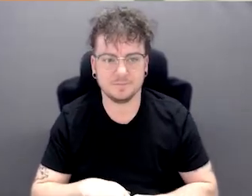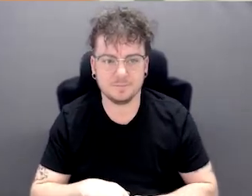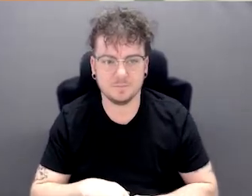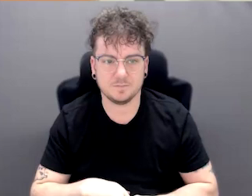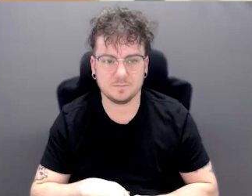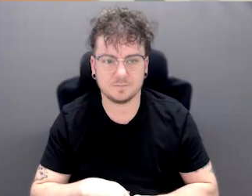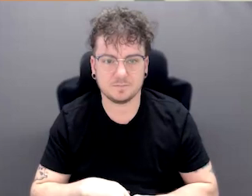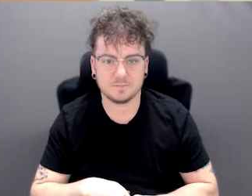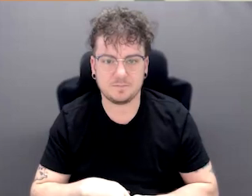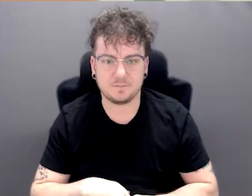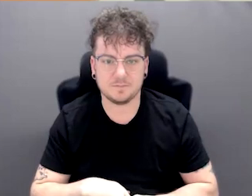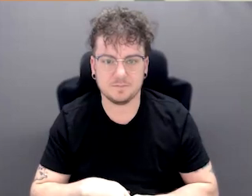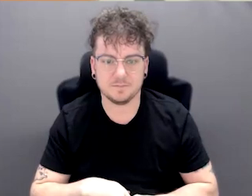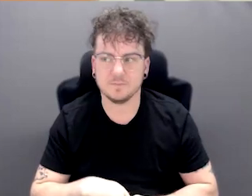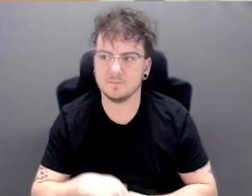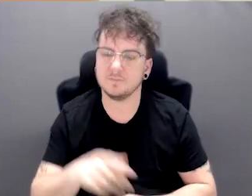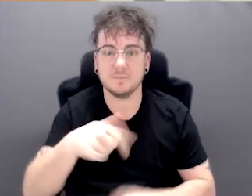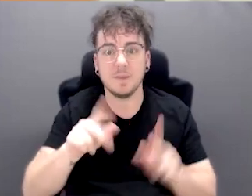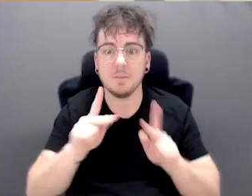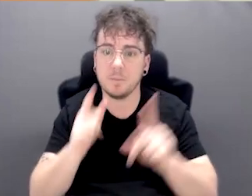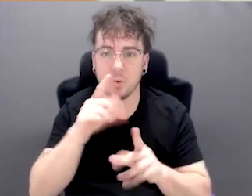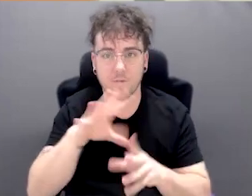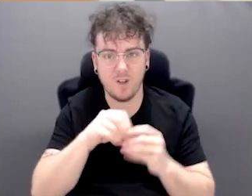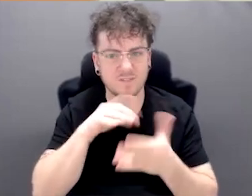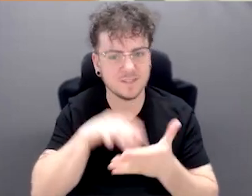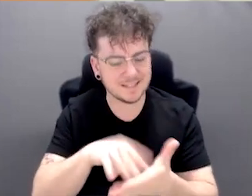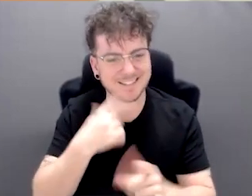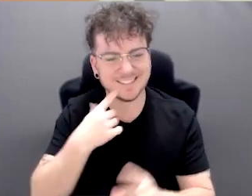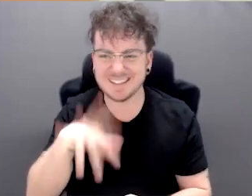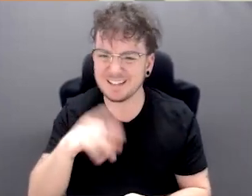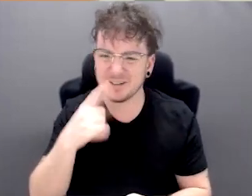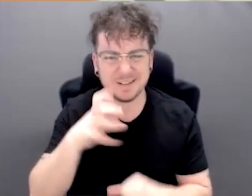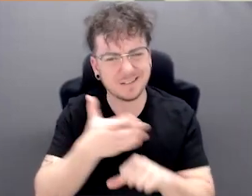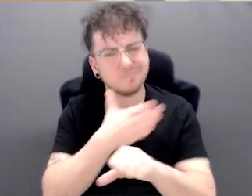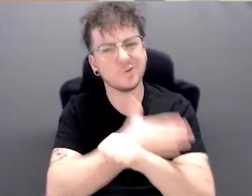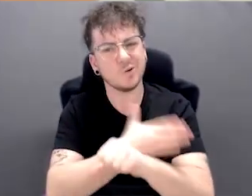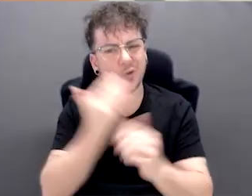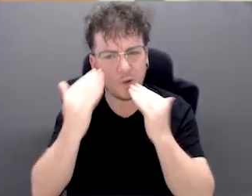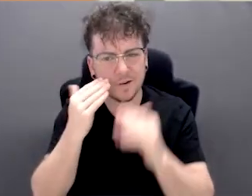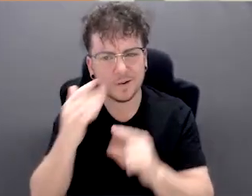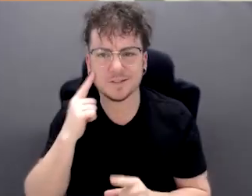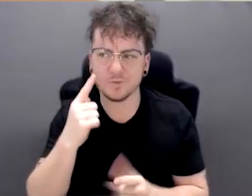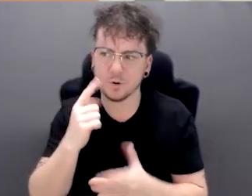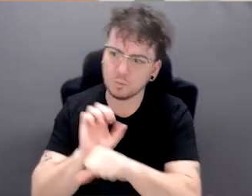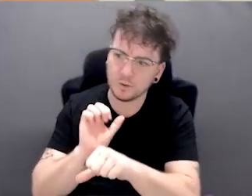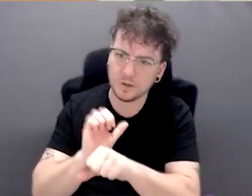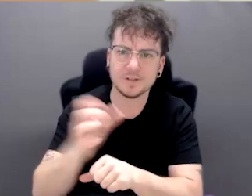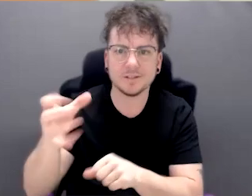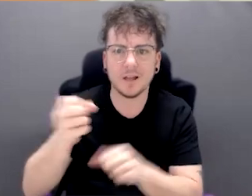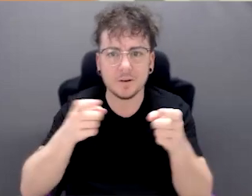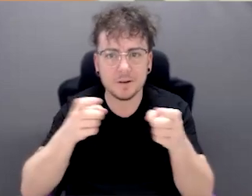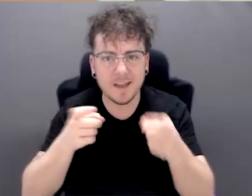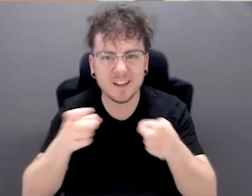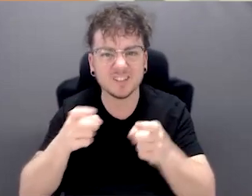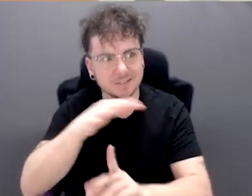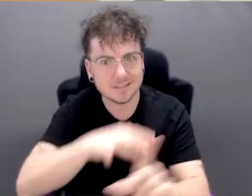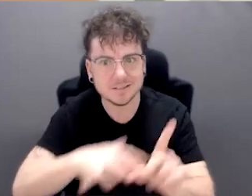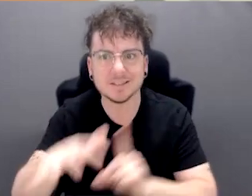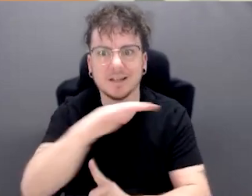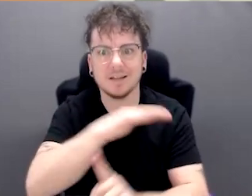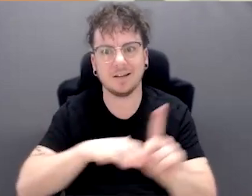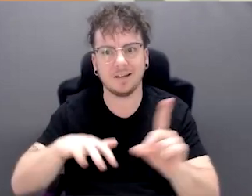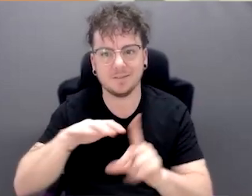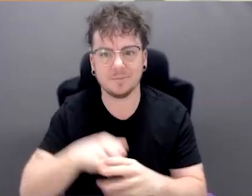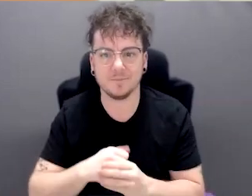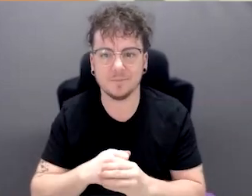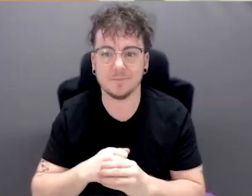Participants indicated a resounding need for increased awareness for employers, hiring managers, and society as a whole.